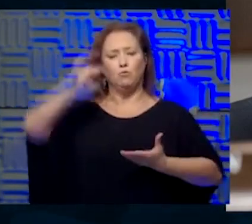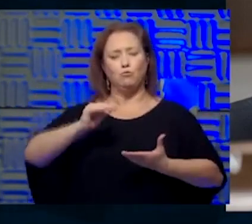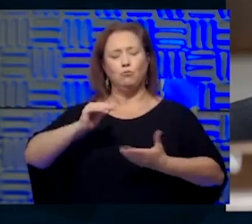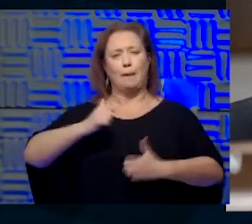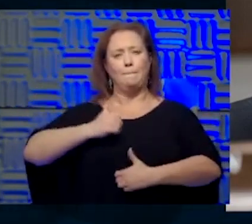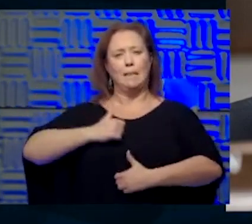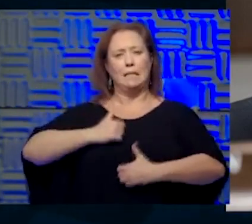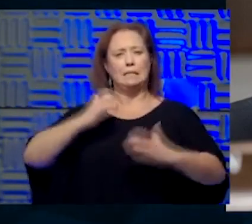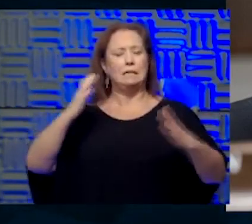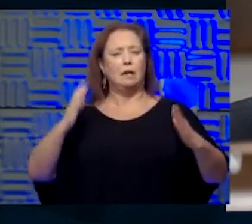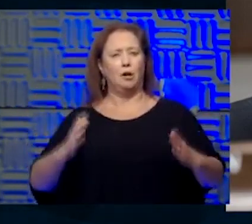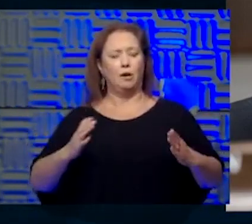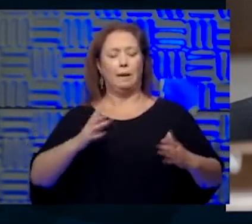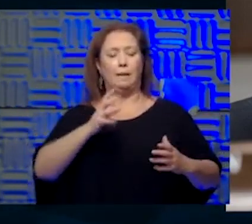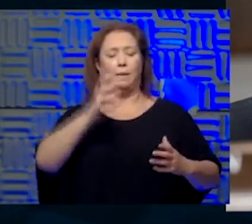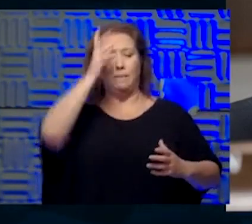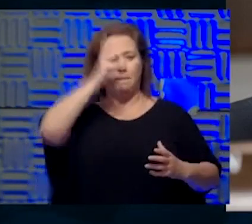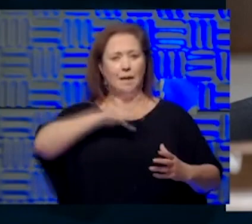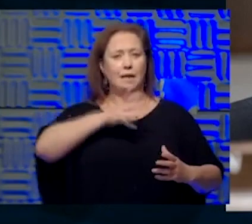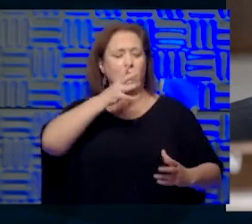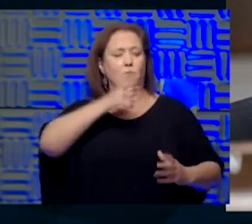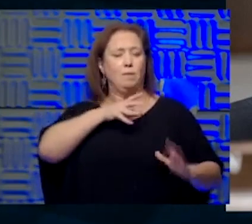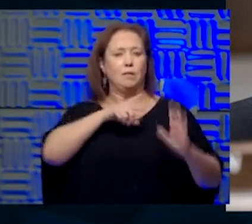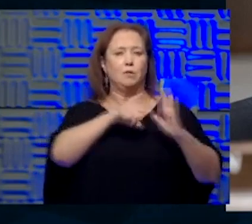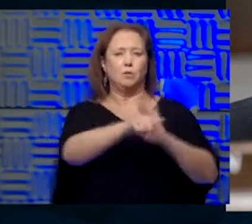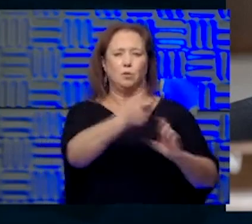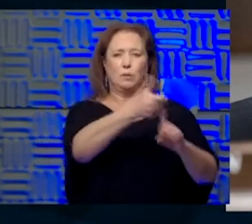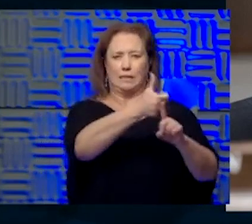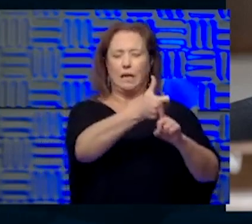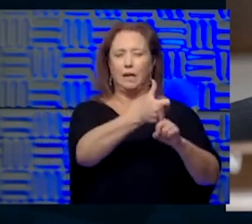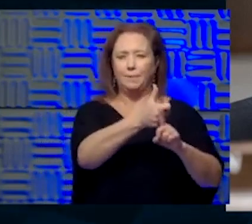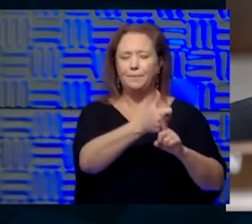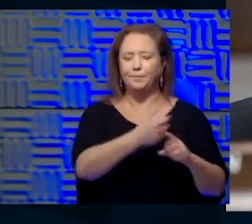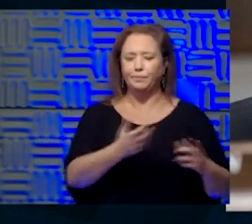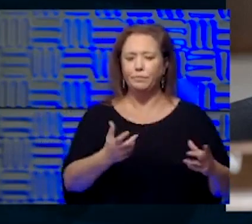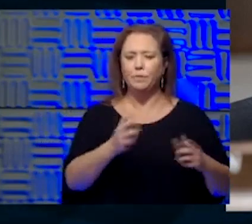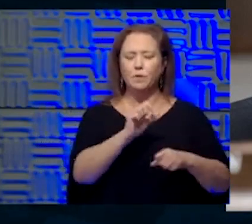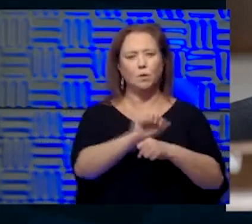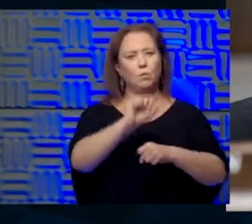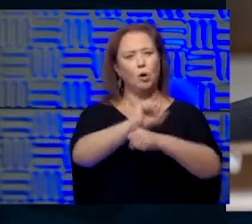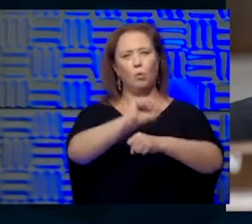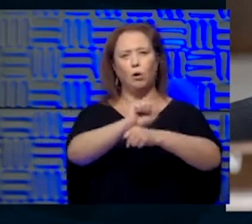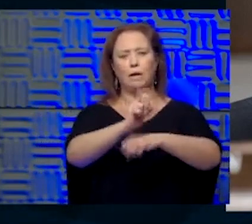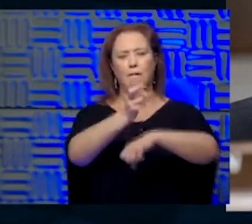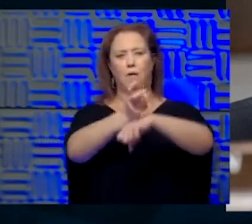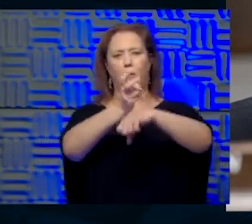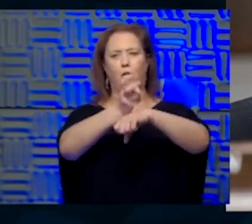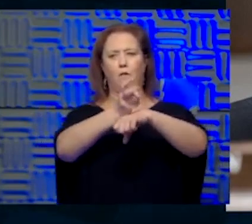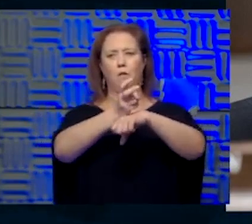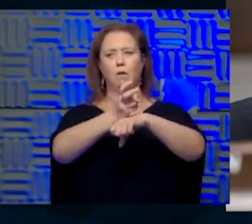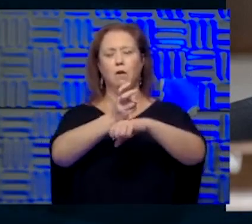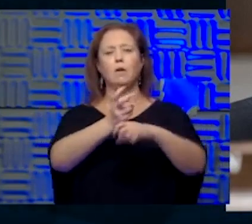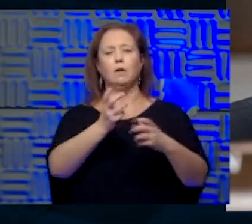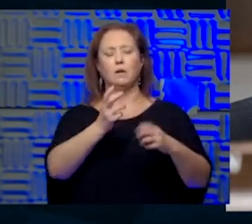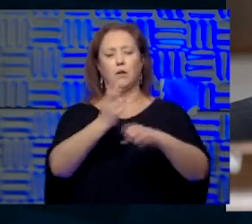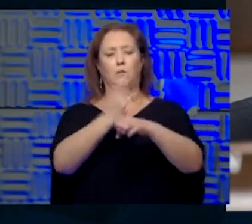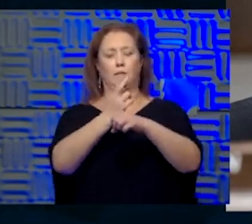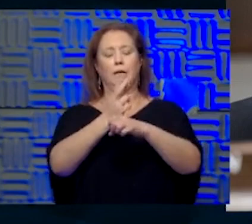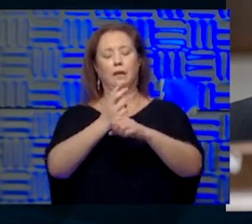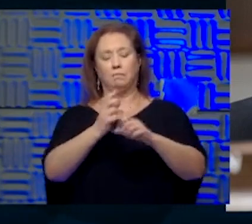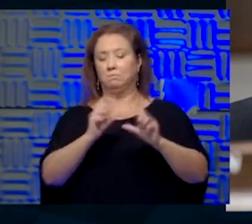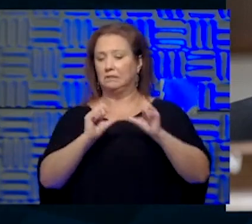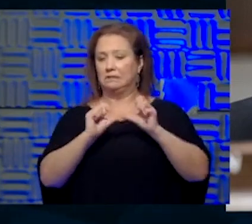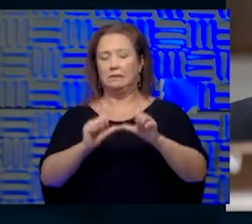military service men and women's suicide. So we're at work in that regard, even with